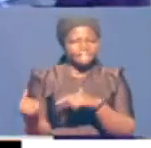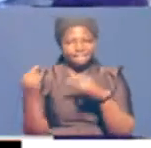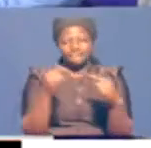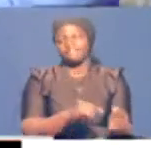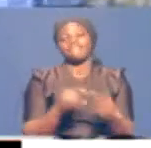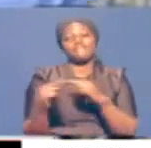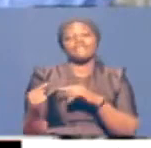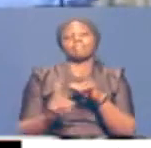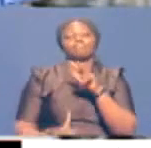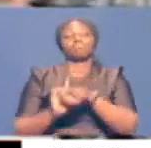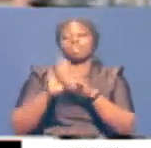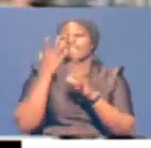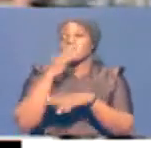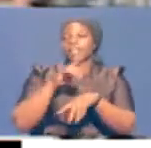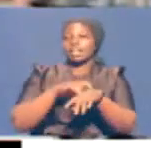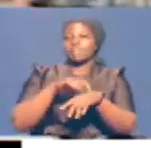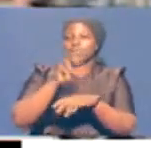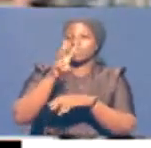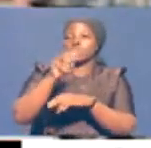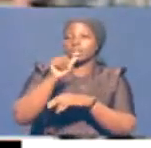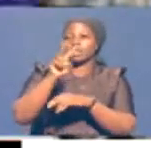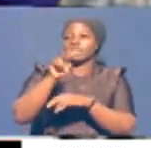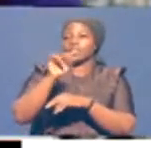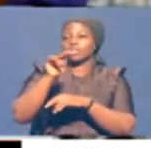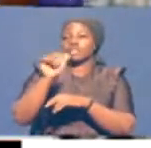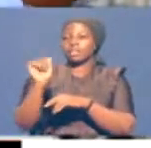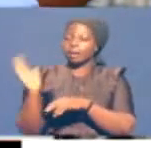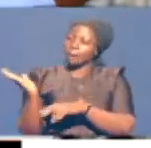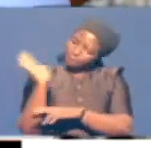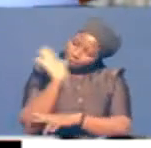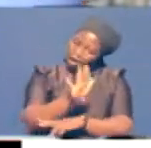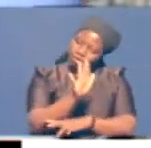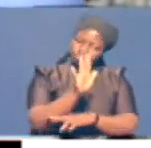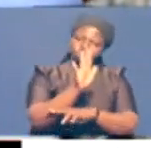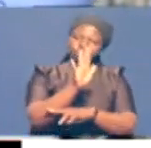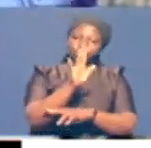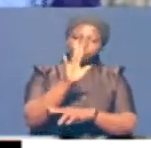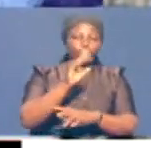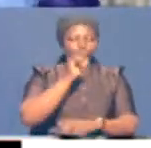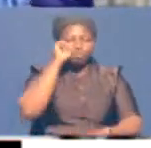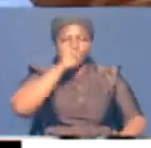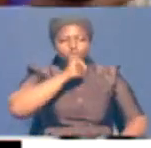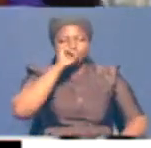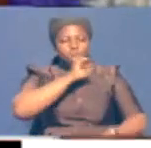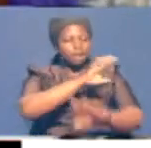ensued when Wavinya Ndeti backed to the podium to defend Kalonzo.